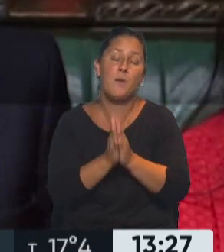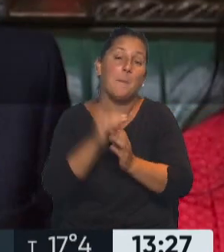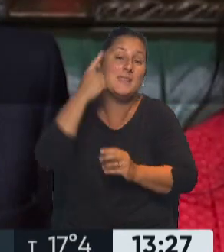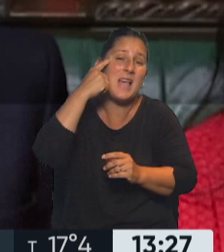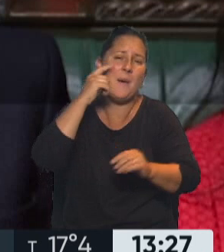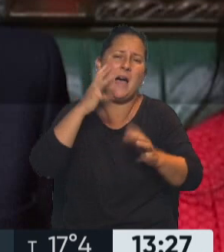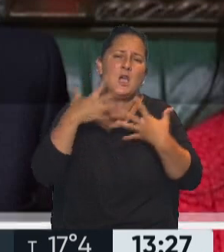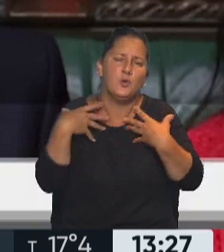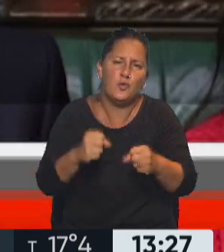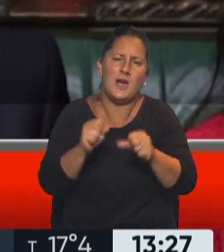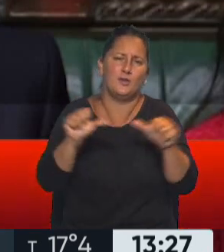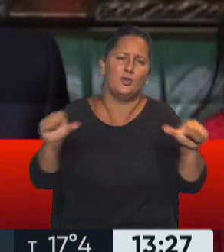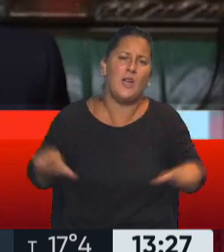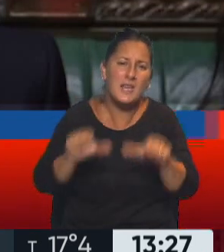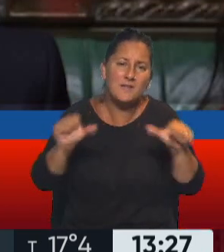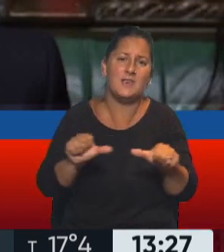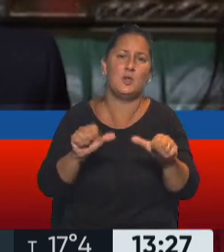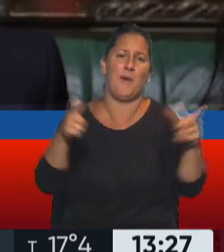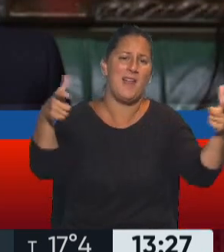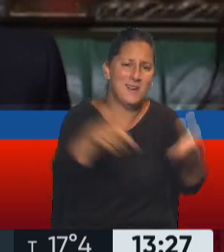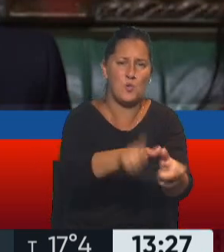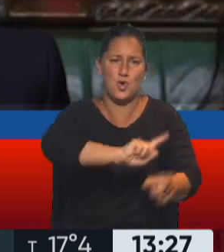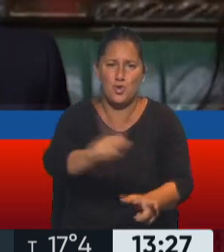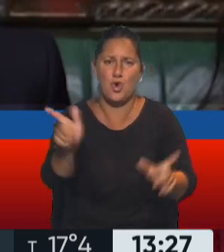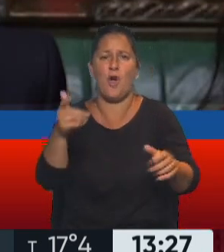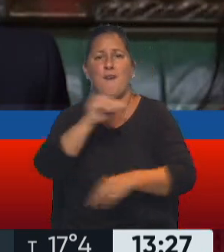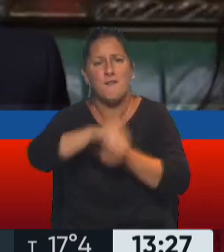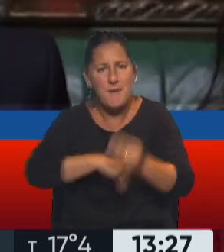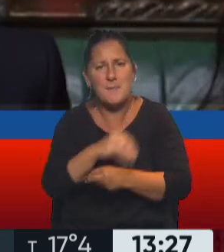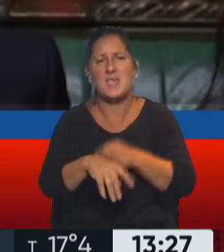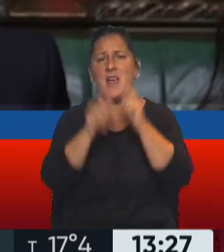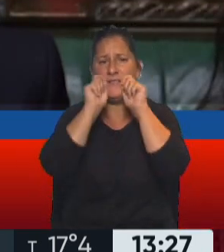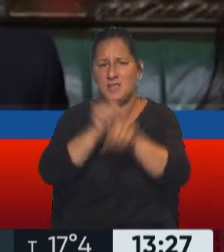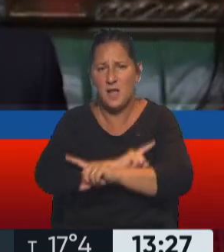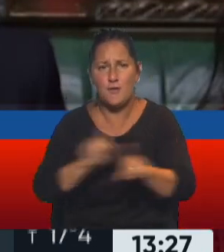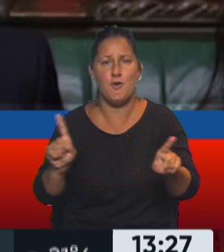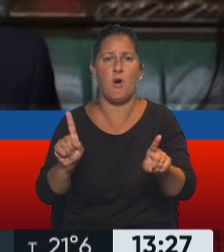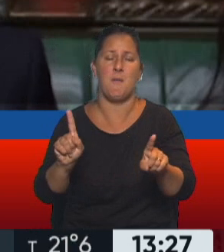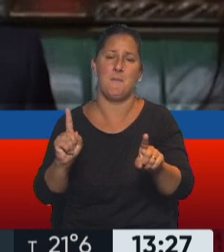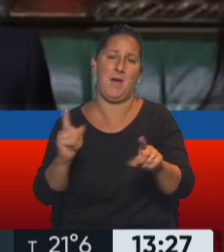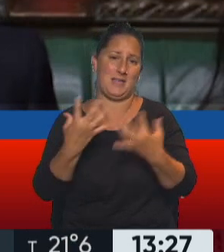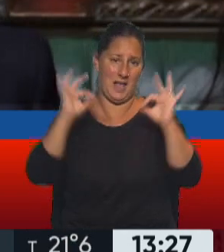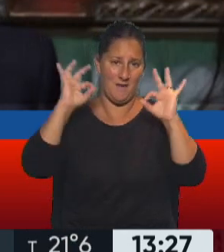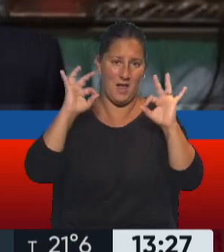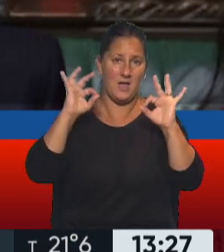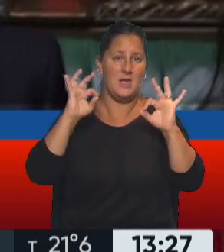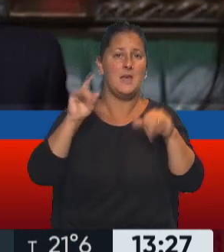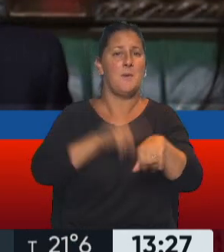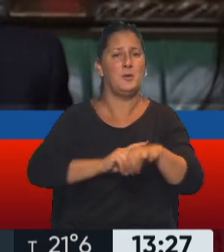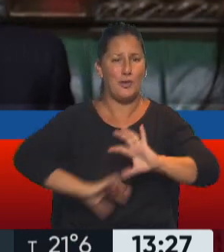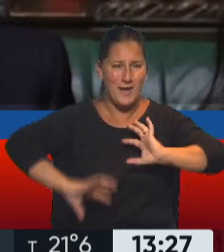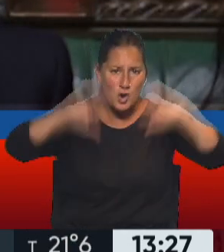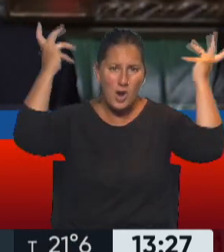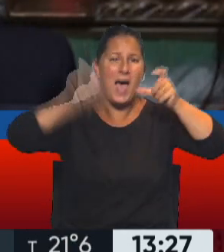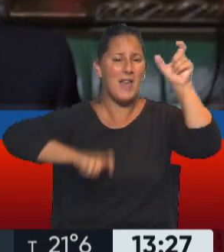sacrifices, not to meet loved ones, not to visit relatives before they died. And I understand the anger that